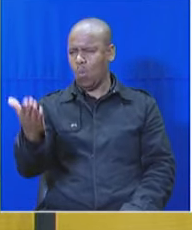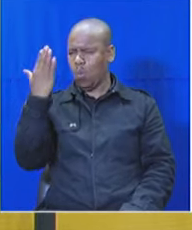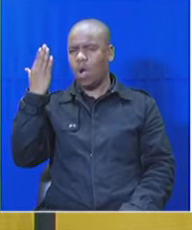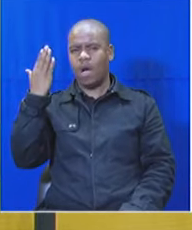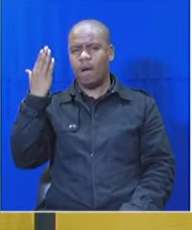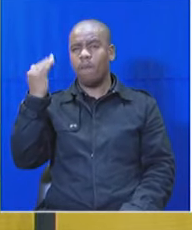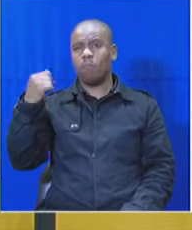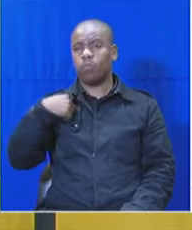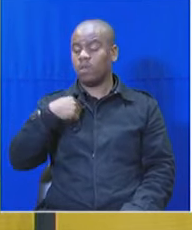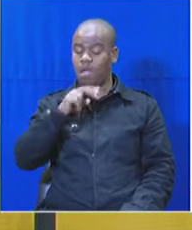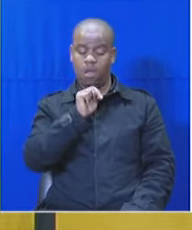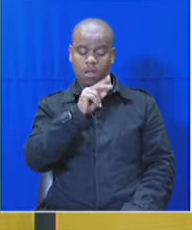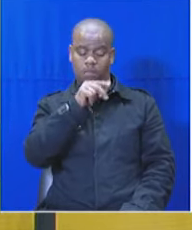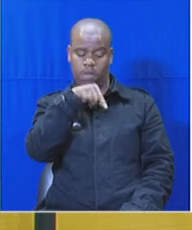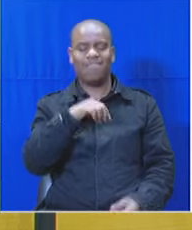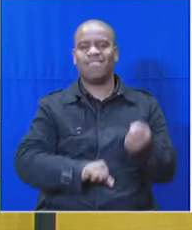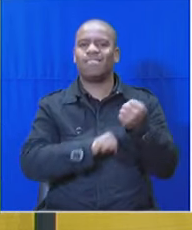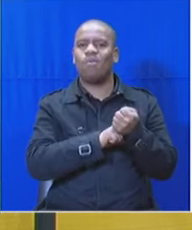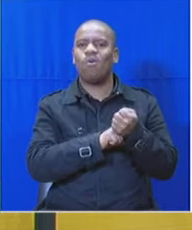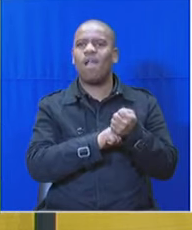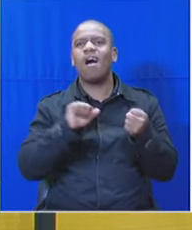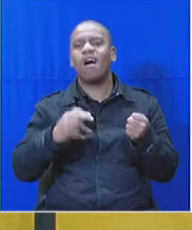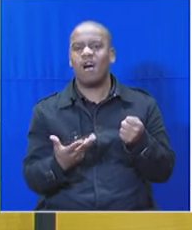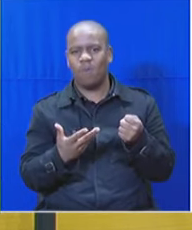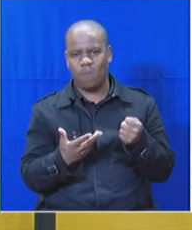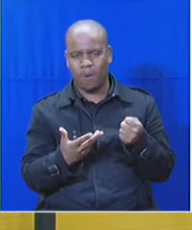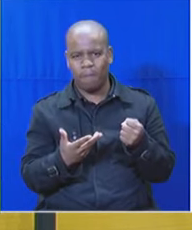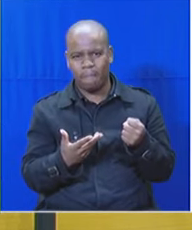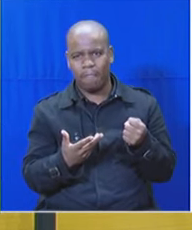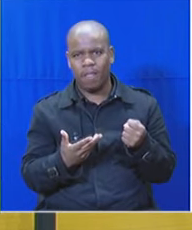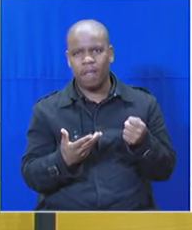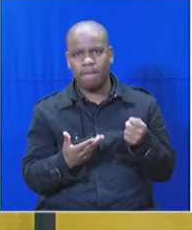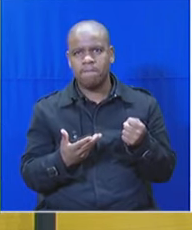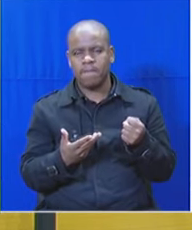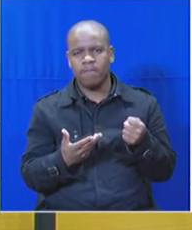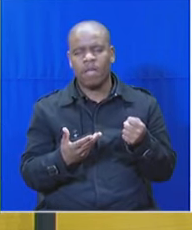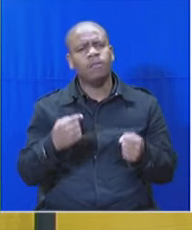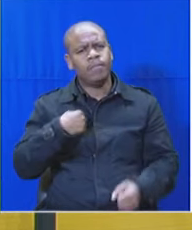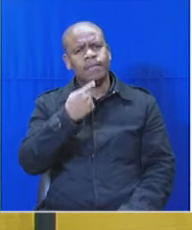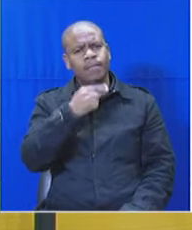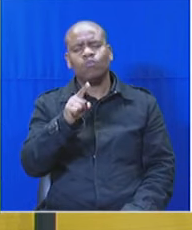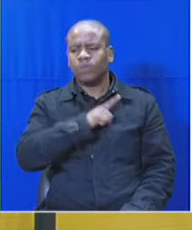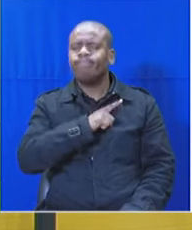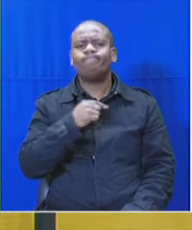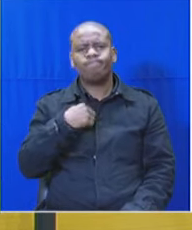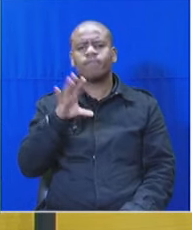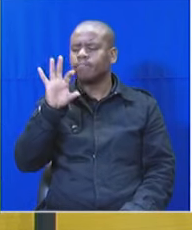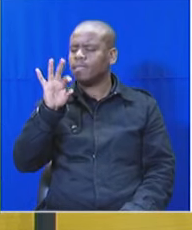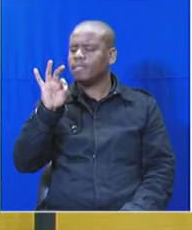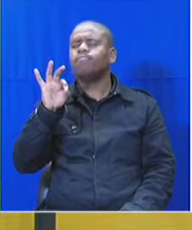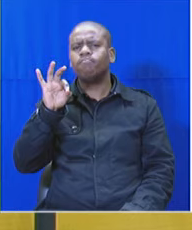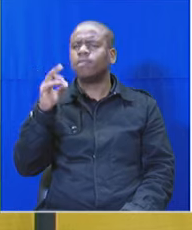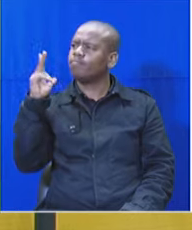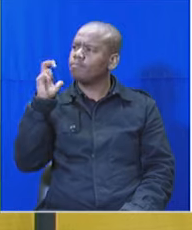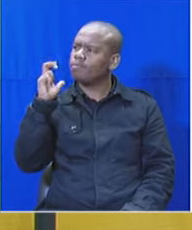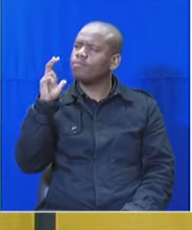I support the NDP, truly mean it? I mentioned this since listening on Monday to television on